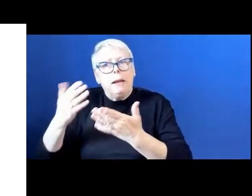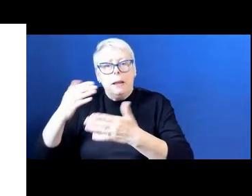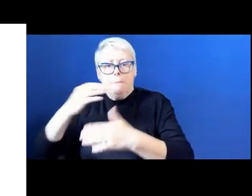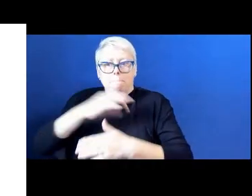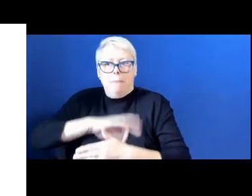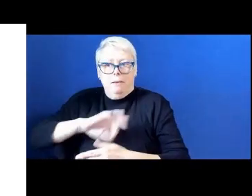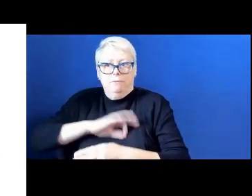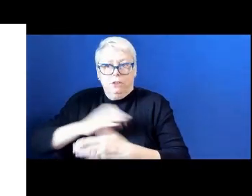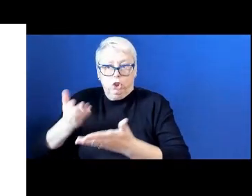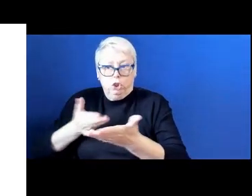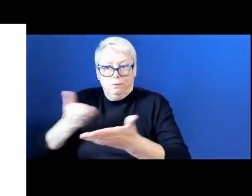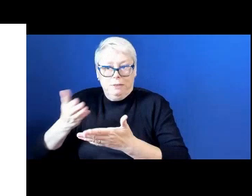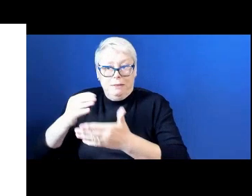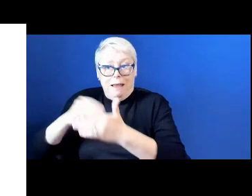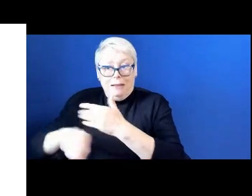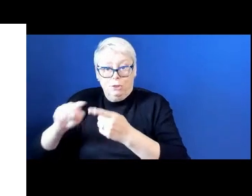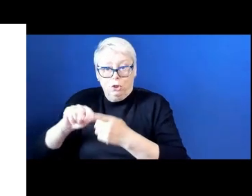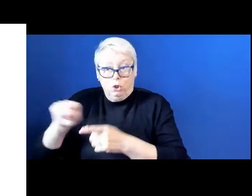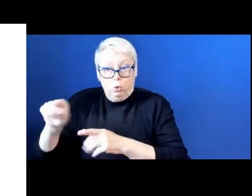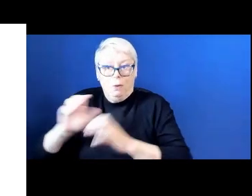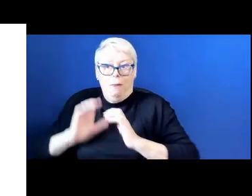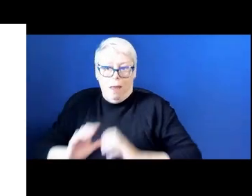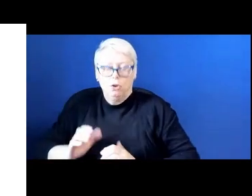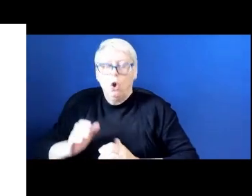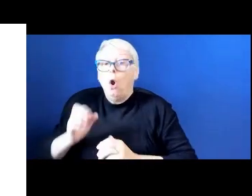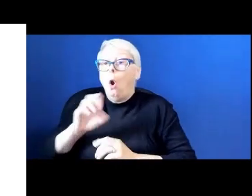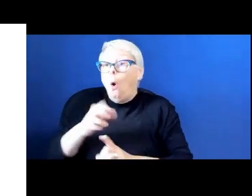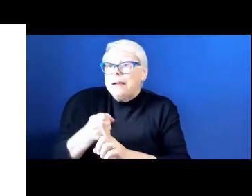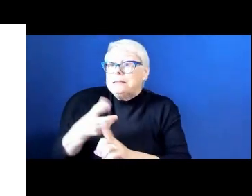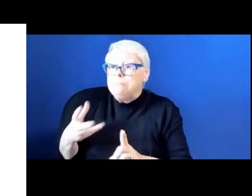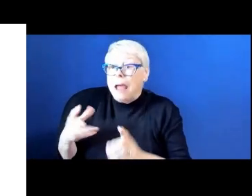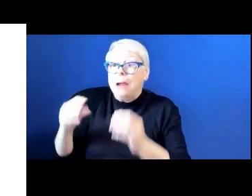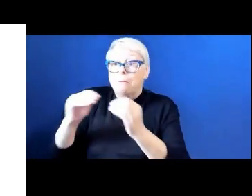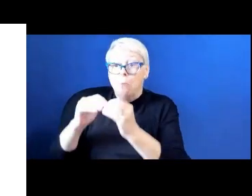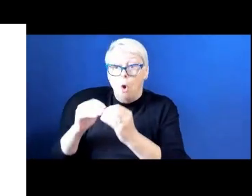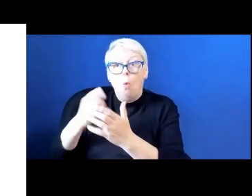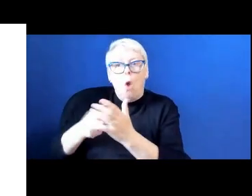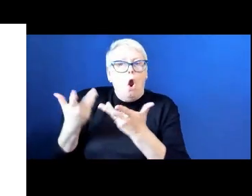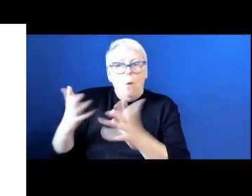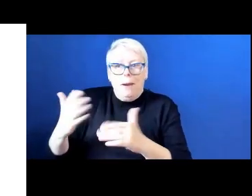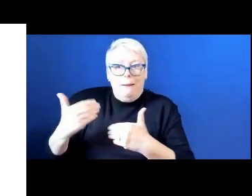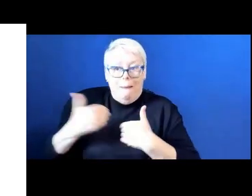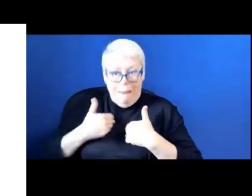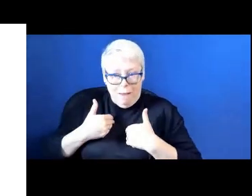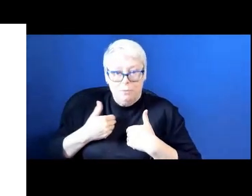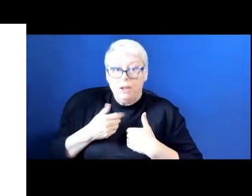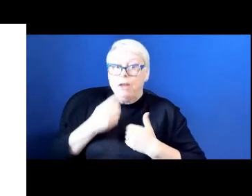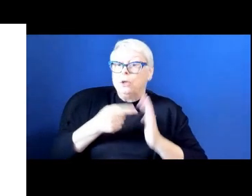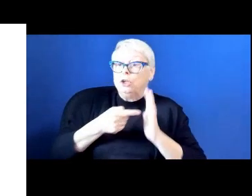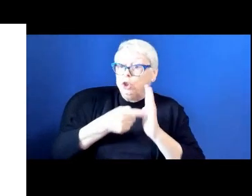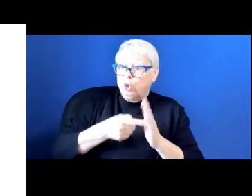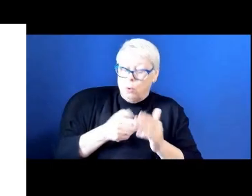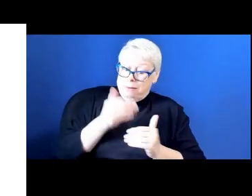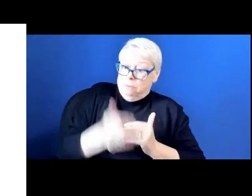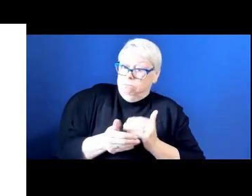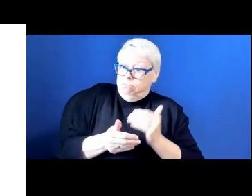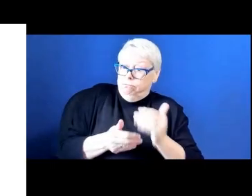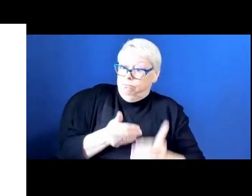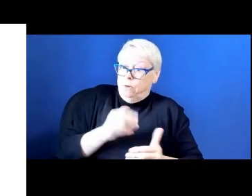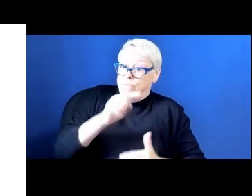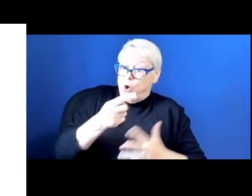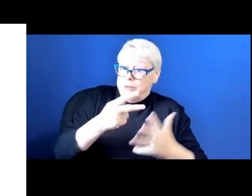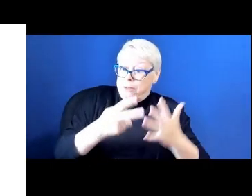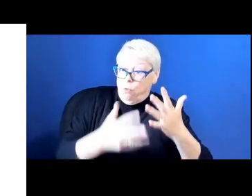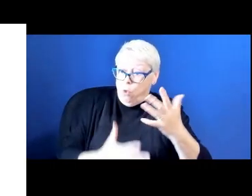or expanding what they currently offer. It shows you the steps needed and provides valuable tips and resources for